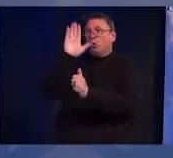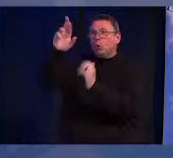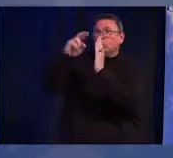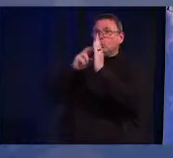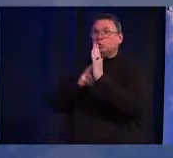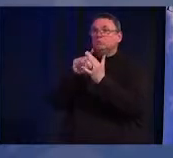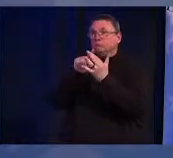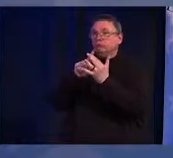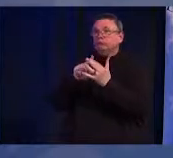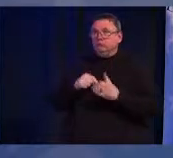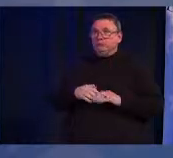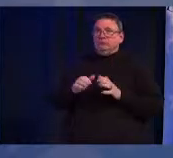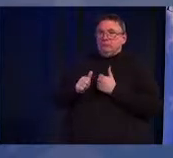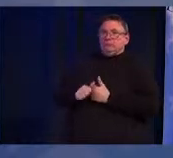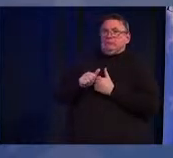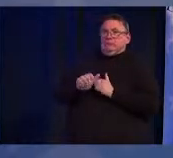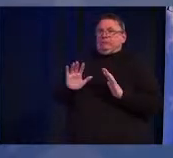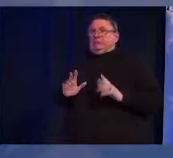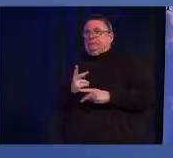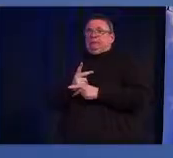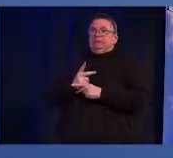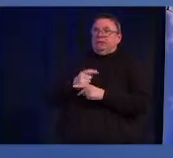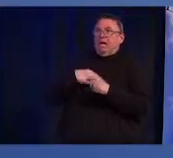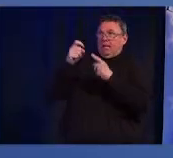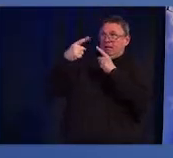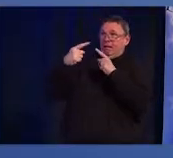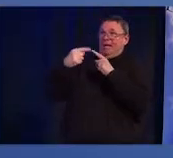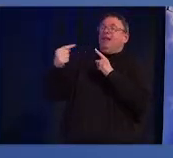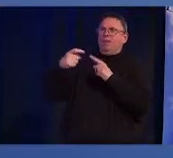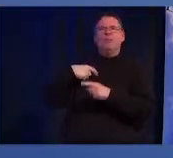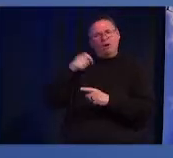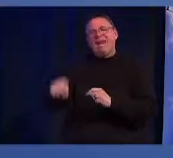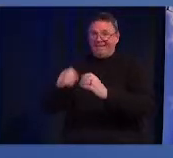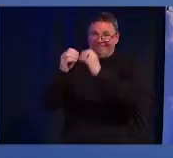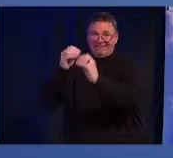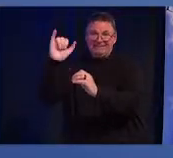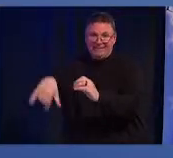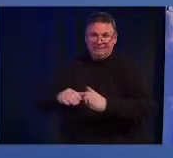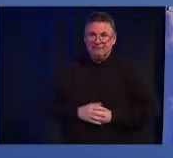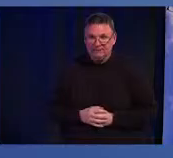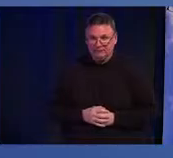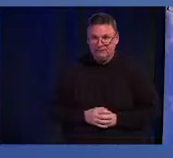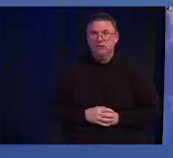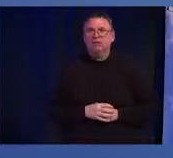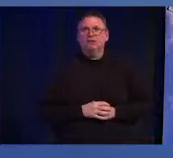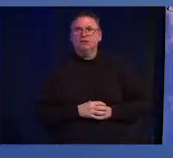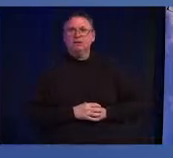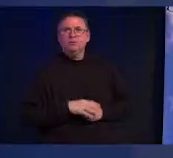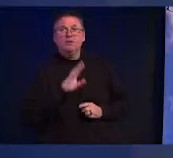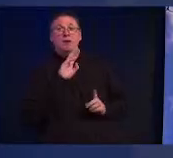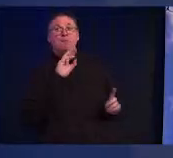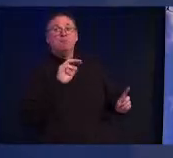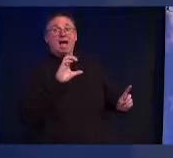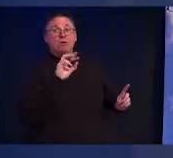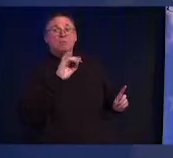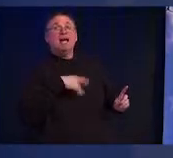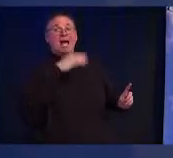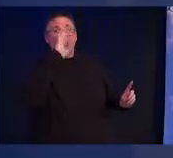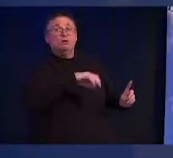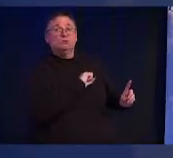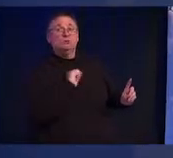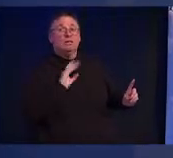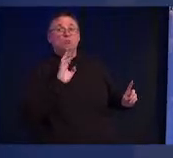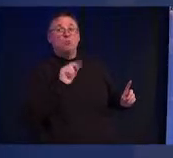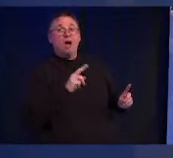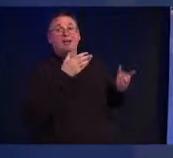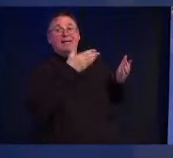that's the enemy, and we can fix that. Ms. McCormick. I know Senator Braun has spent a lot of time in D.C. and